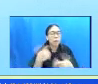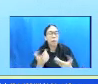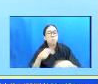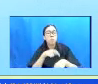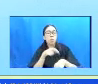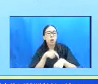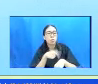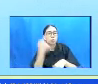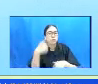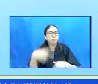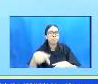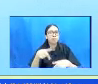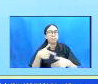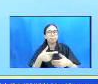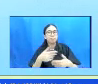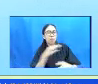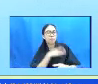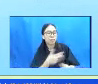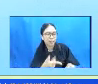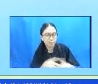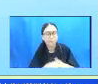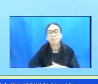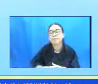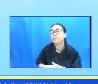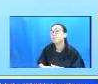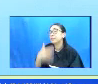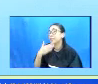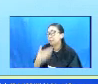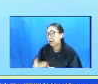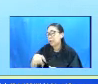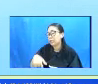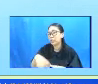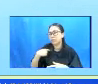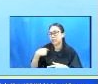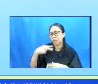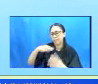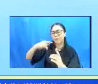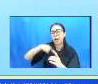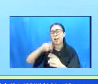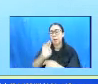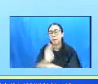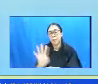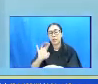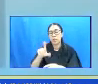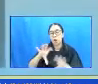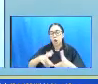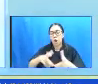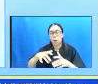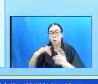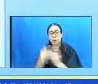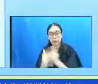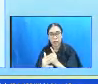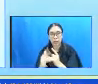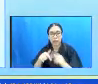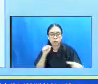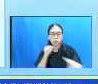is the role of CSO in Indonesia regarding to the G20 and also for the ASEAN level and also global level. The